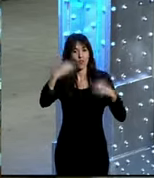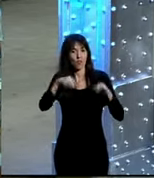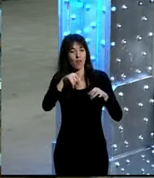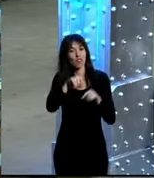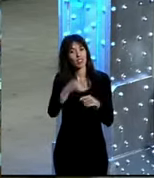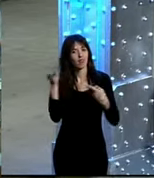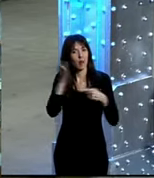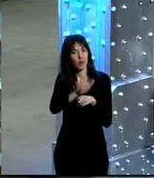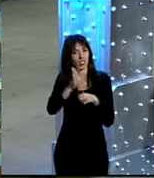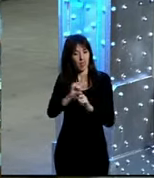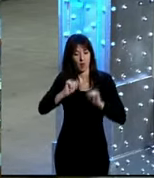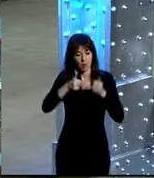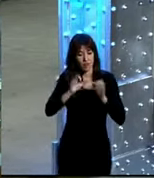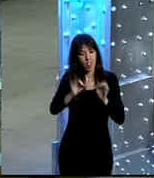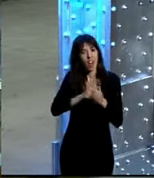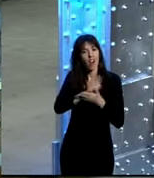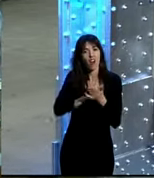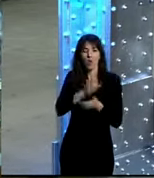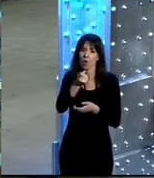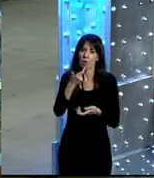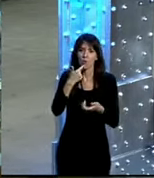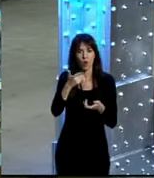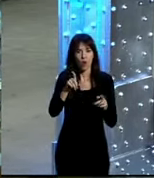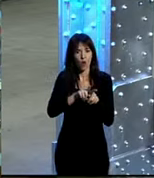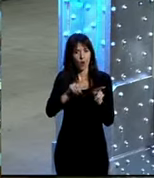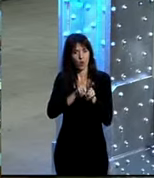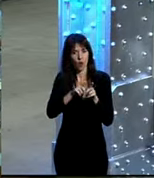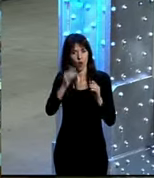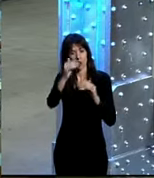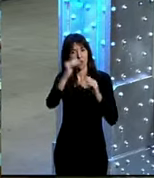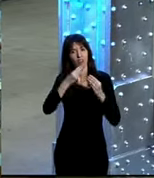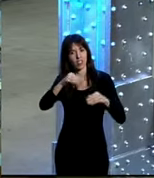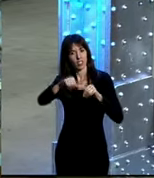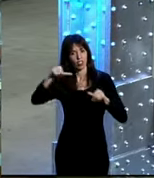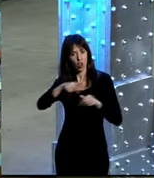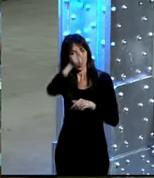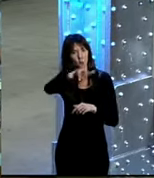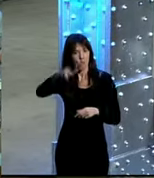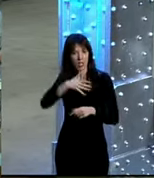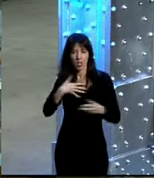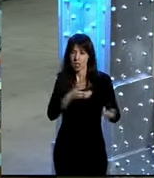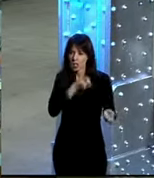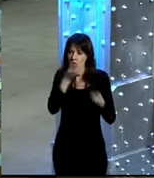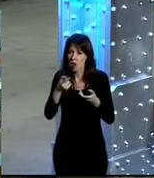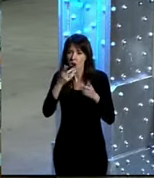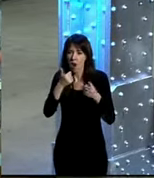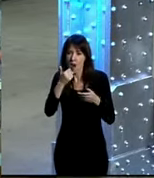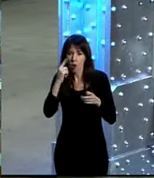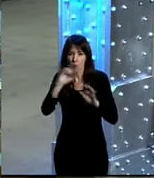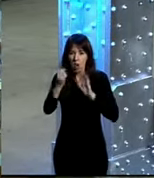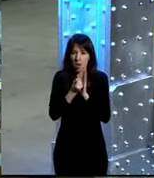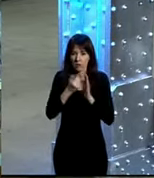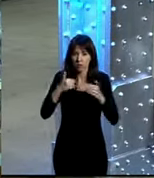really. Well, because in the presentation that's done like this, they normally talk about storytelling and the humankind trying